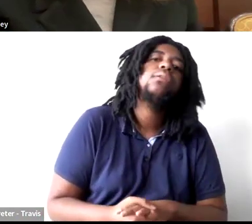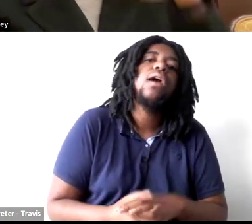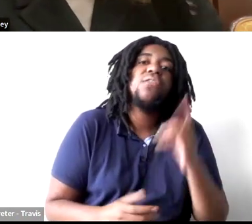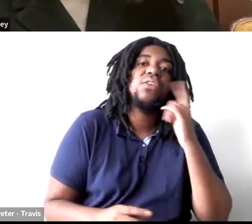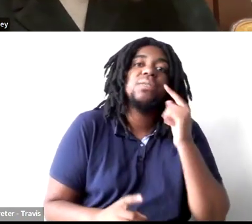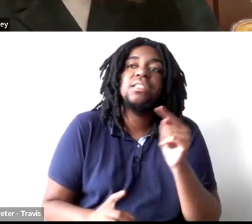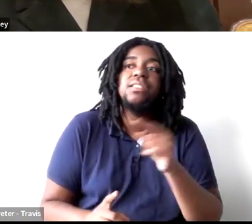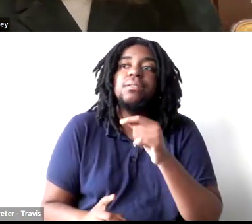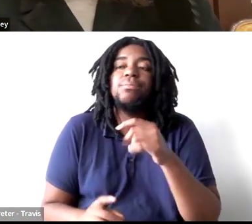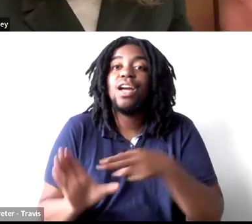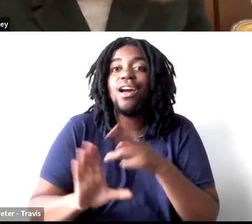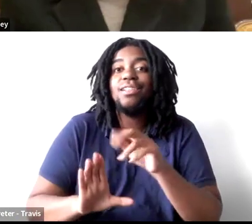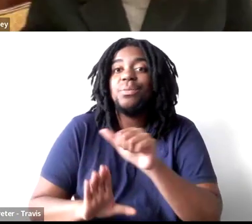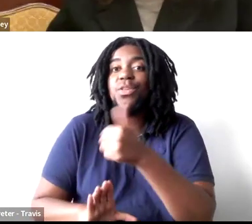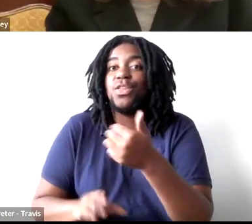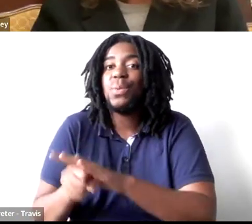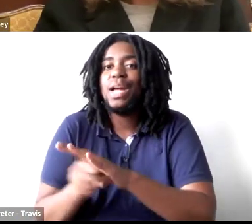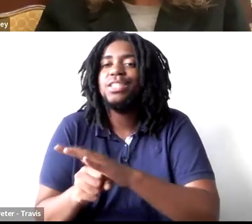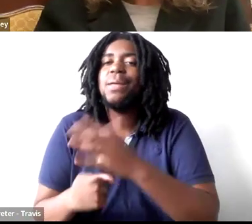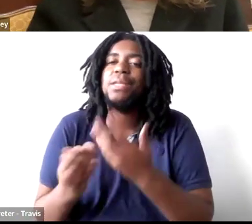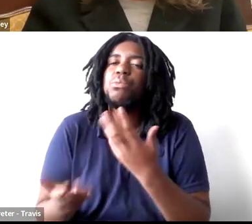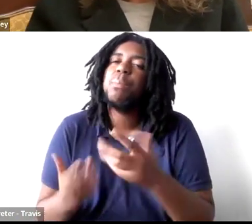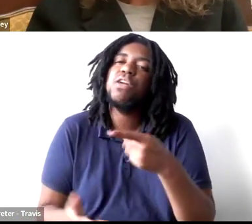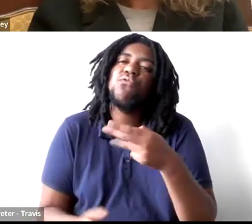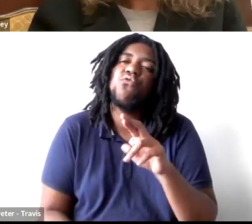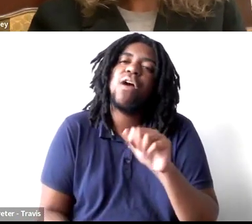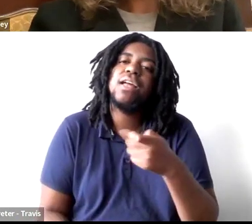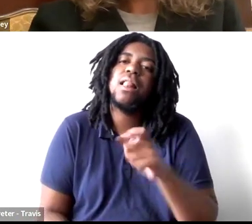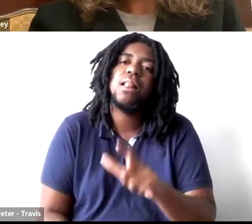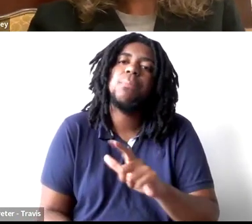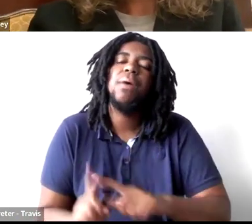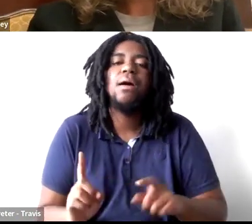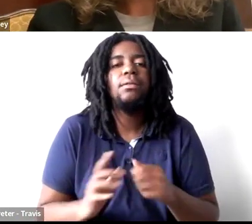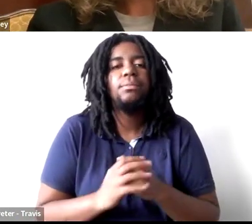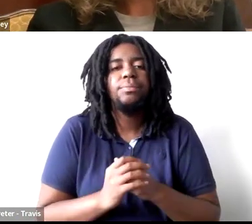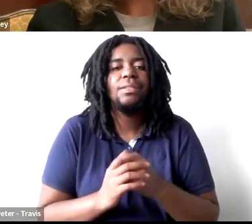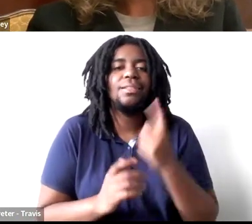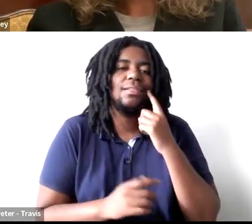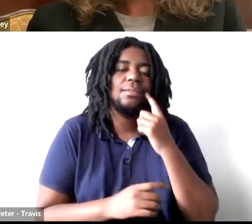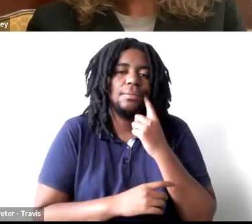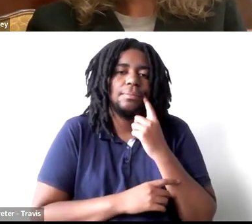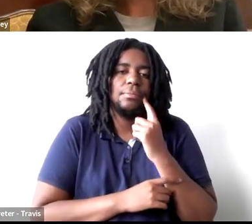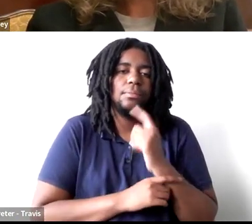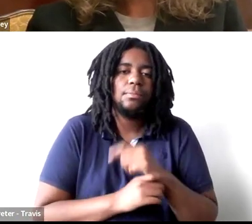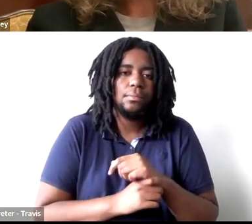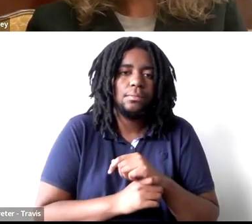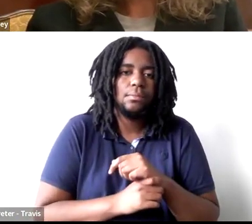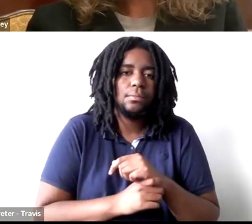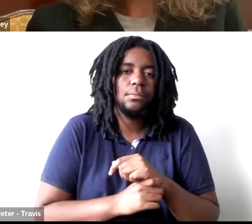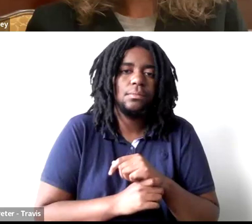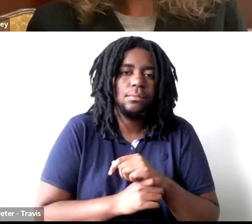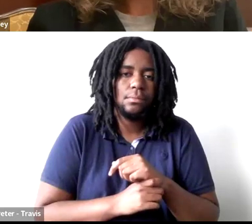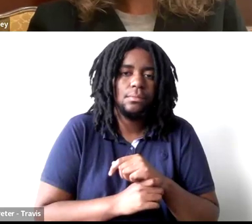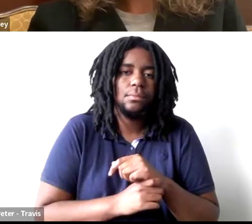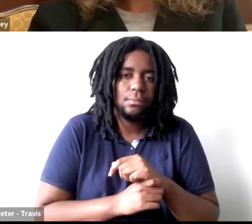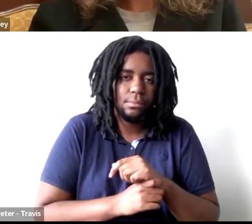was itinerant. But again, the same sort of definitions that Lauren and I have suggested